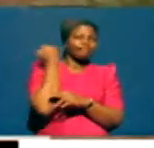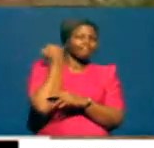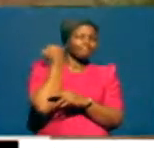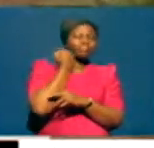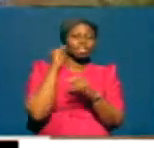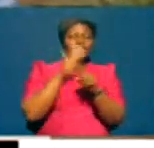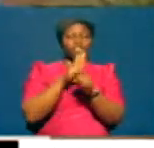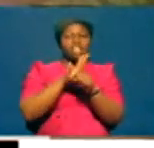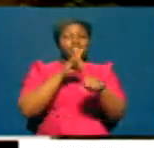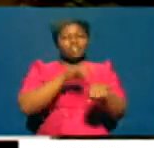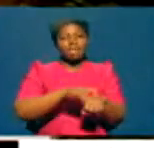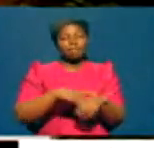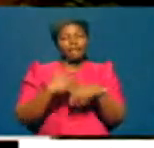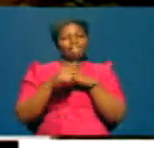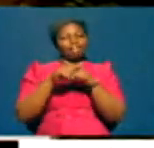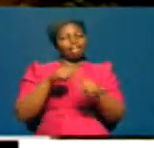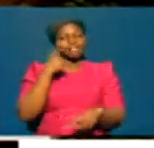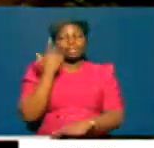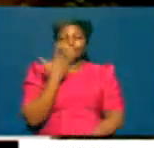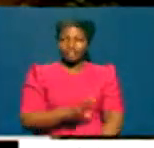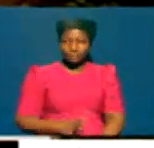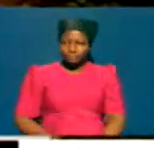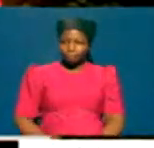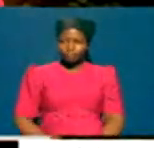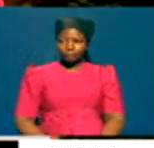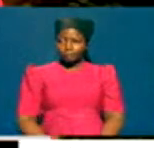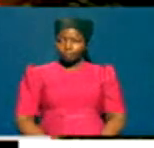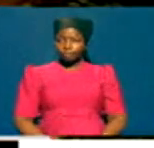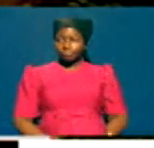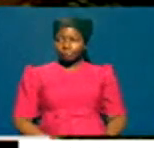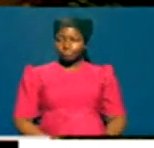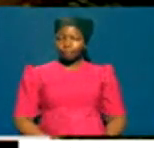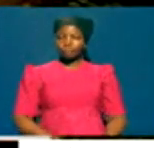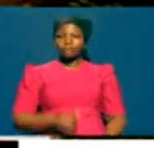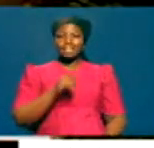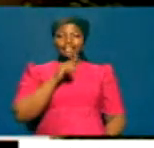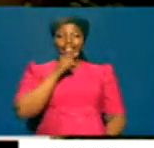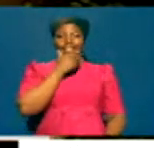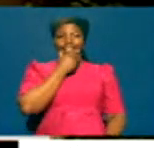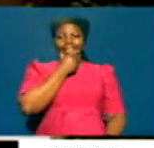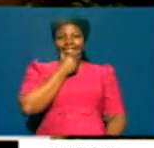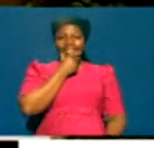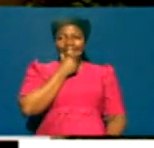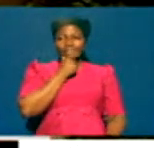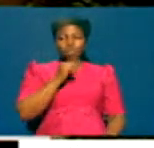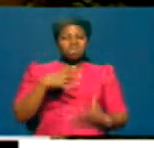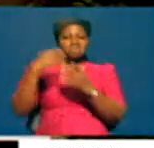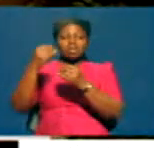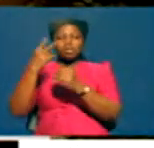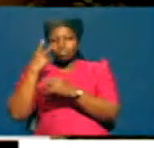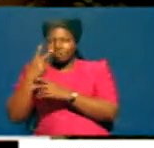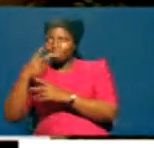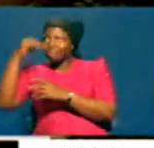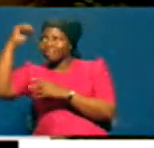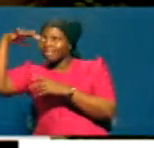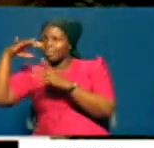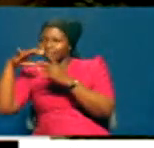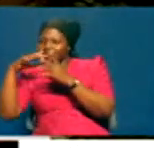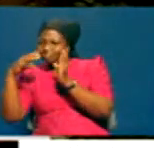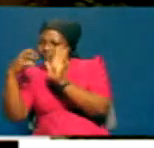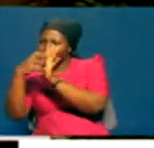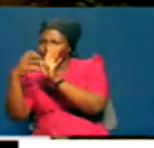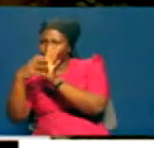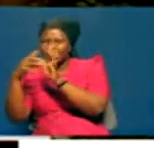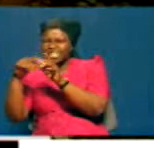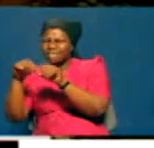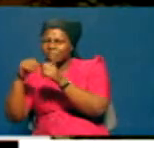killing him on the spot. Sasa kijana katoka kuangalia socket breaker ni nini baya mambo na stima.